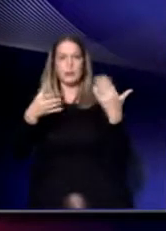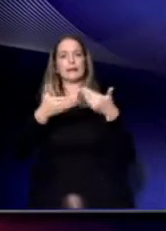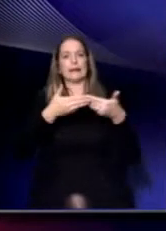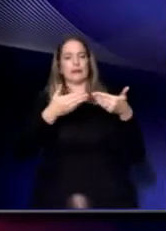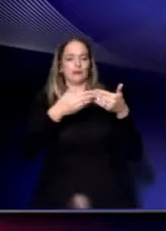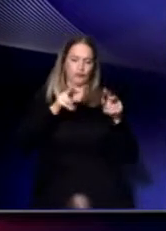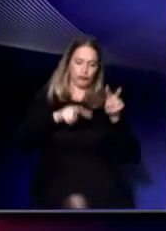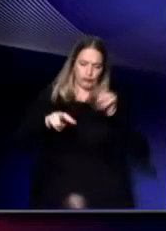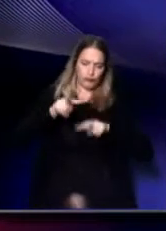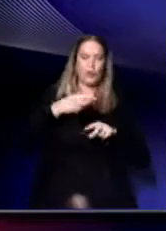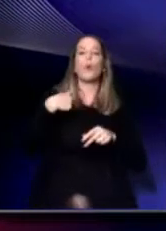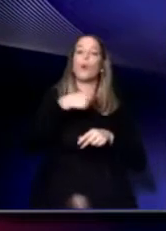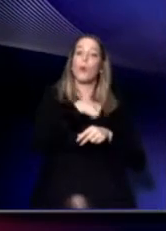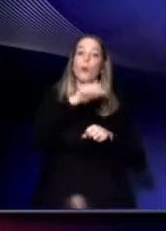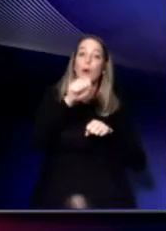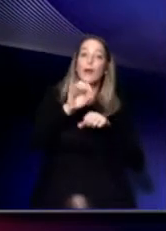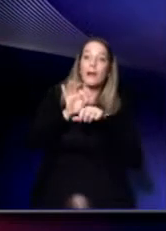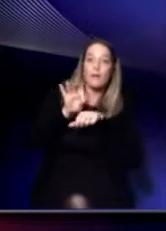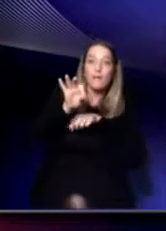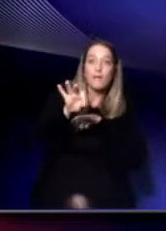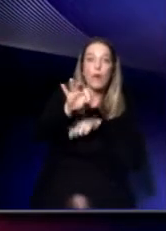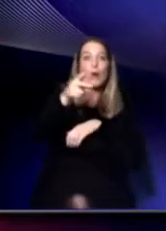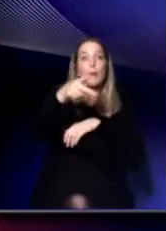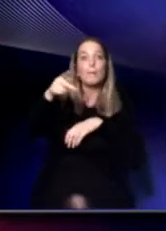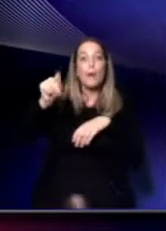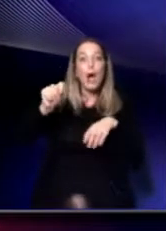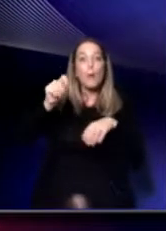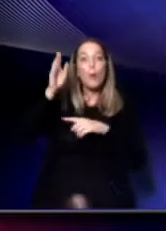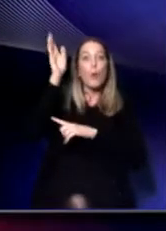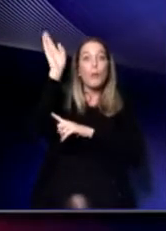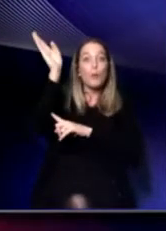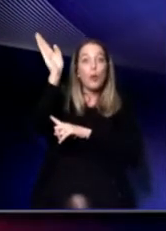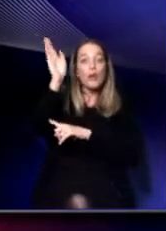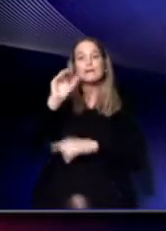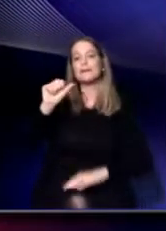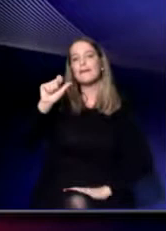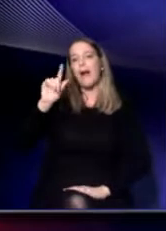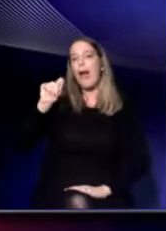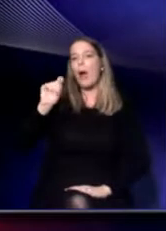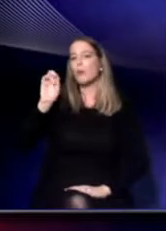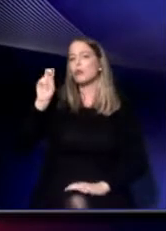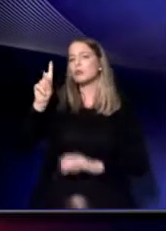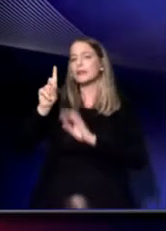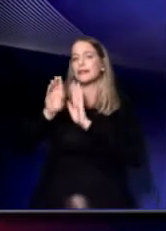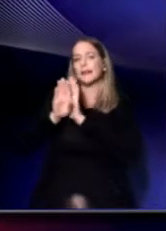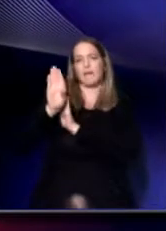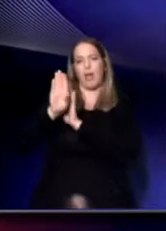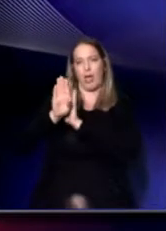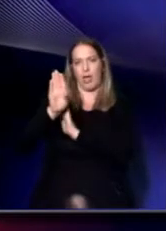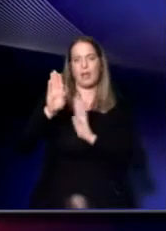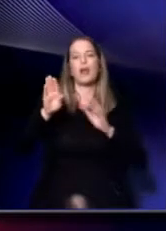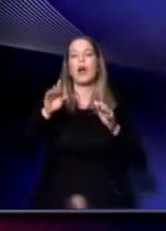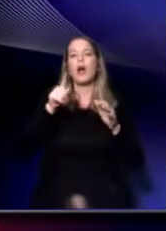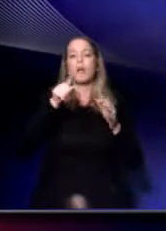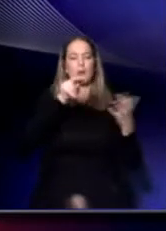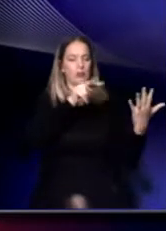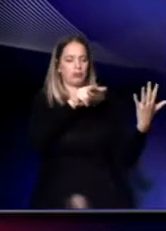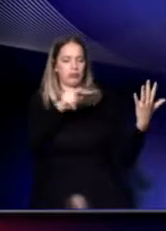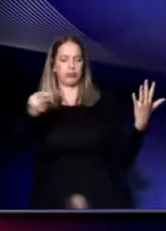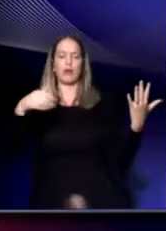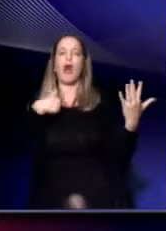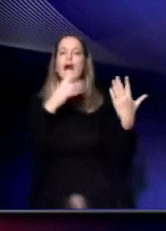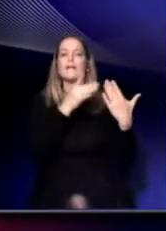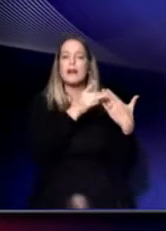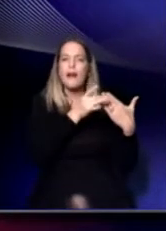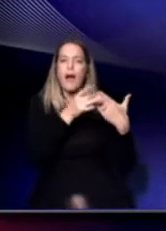PowerPoint presentation that he put together that too provides some guidance and the